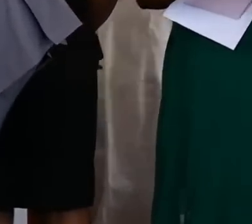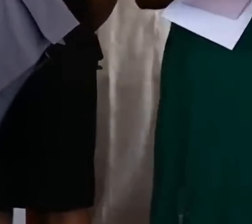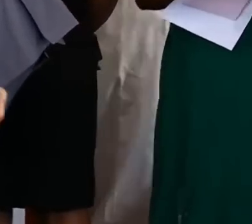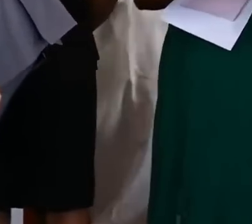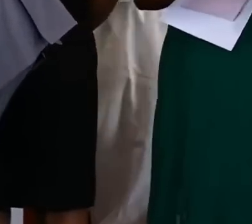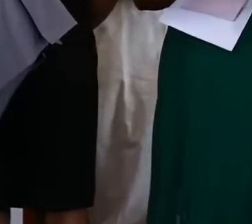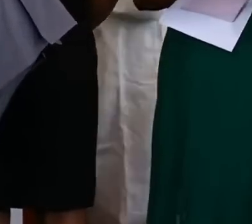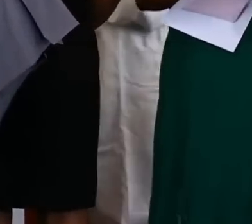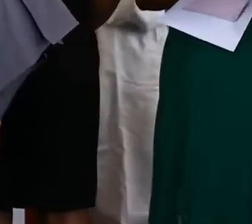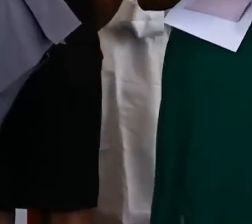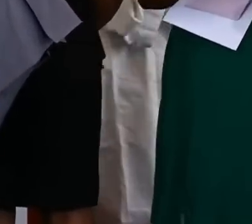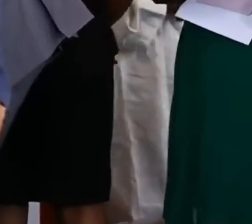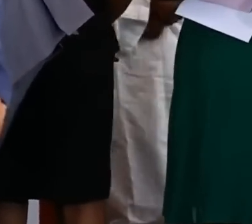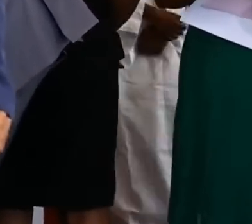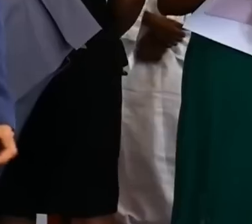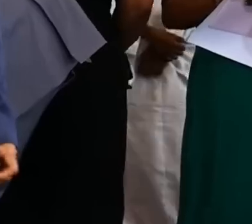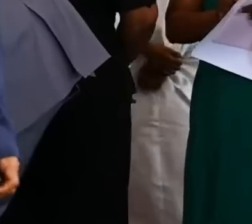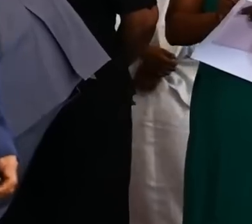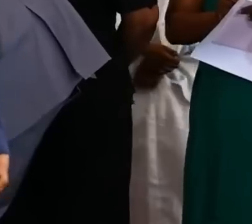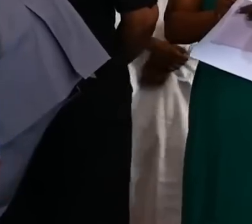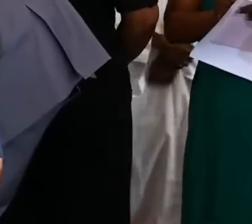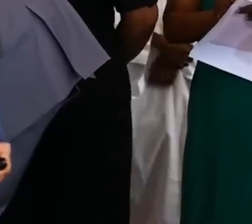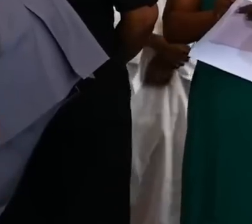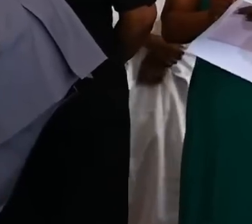But everywhere I go,